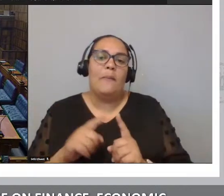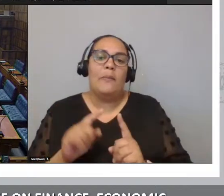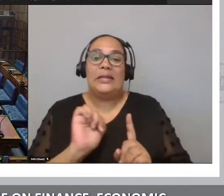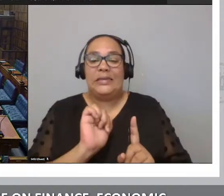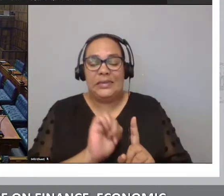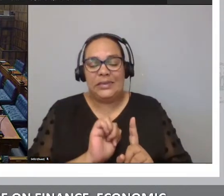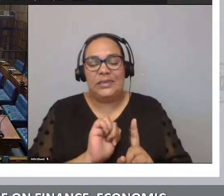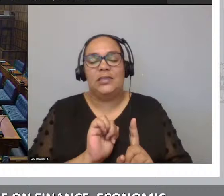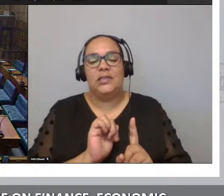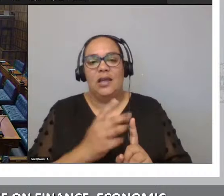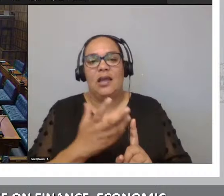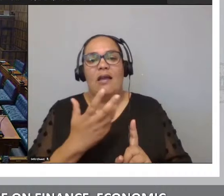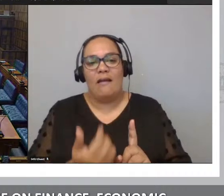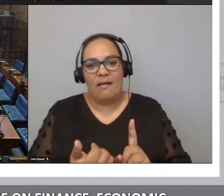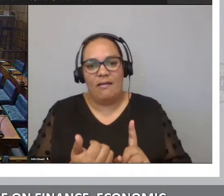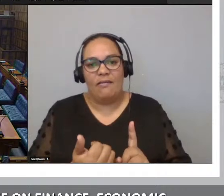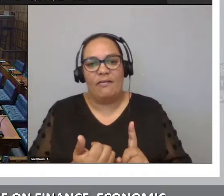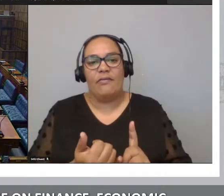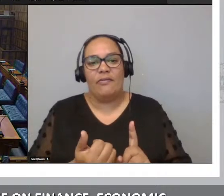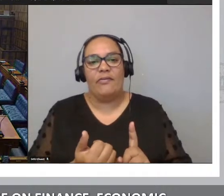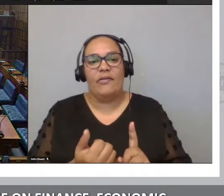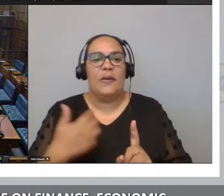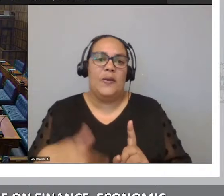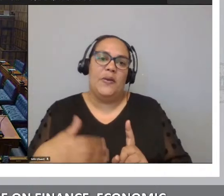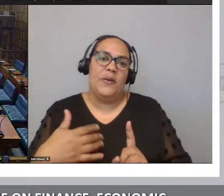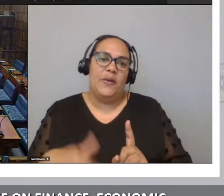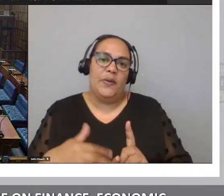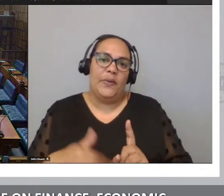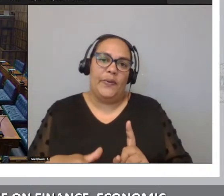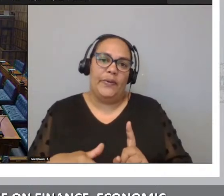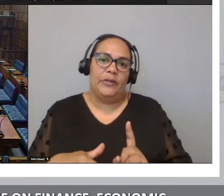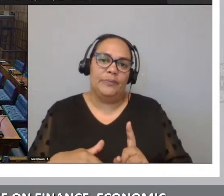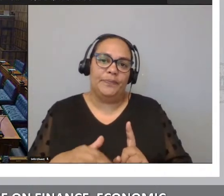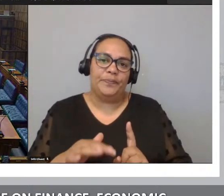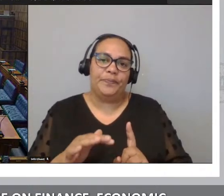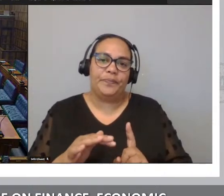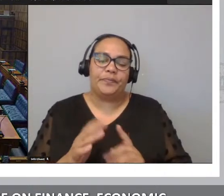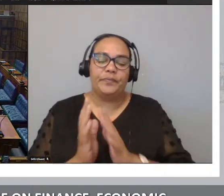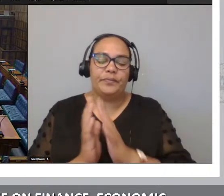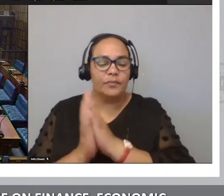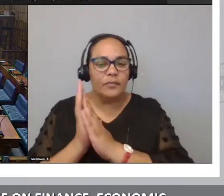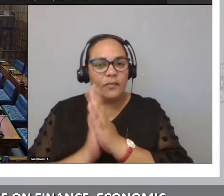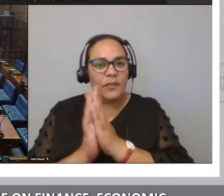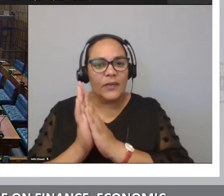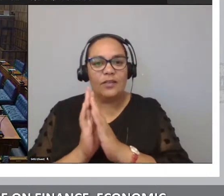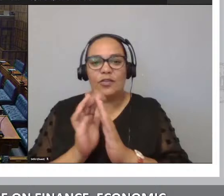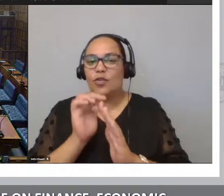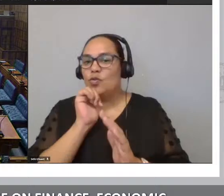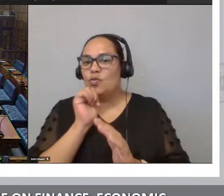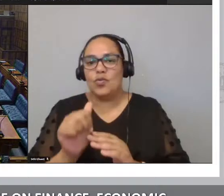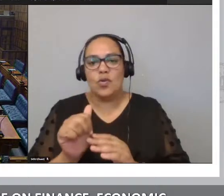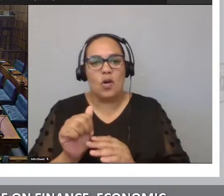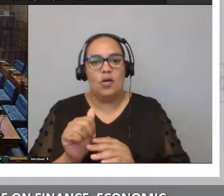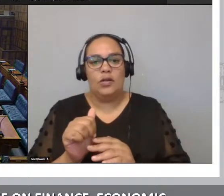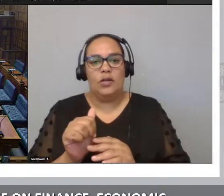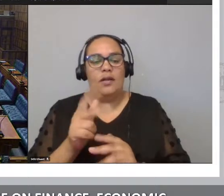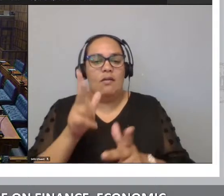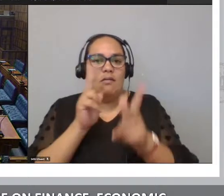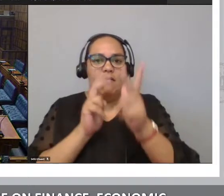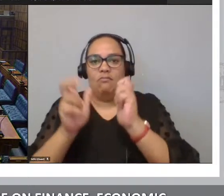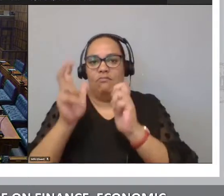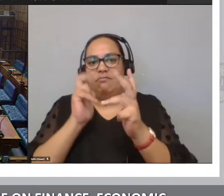for quite significant uh period in history not been you know